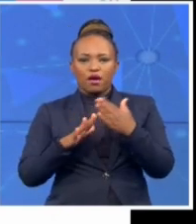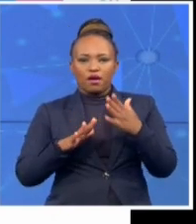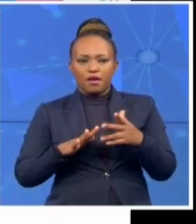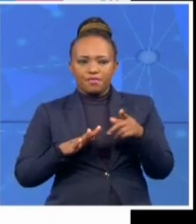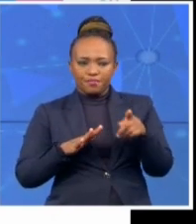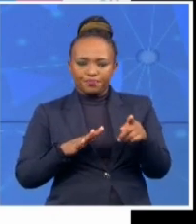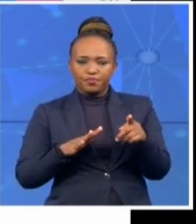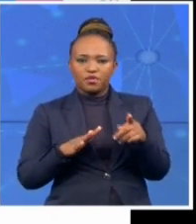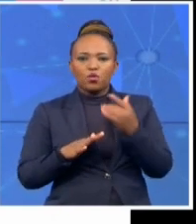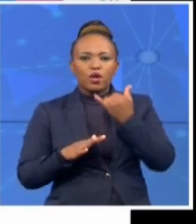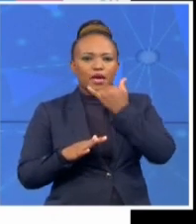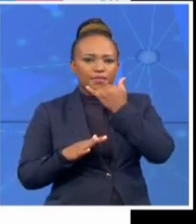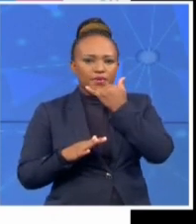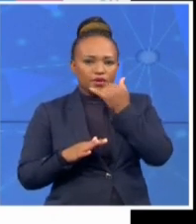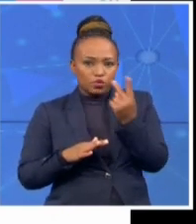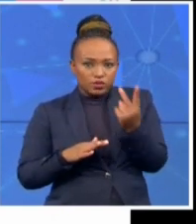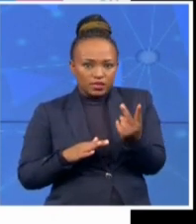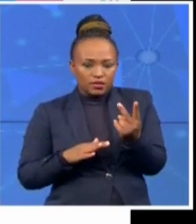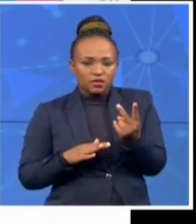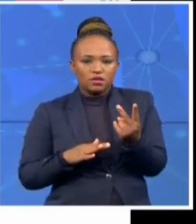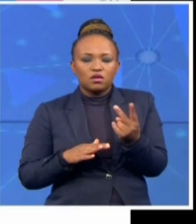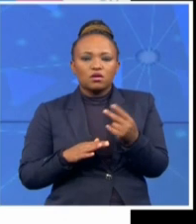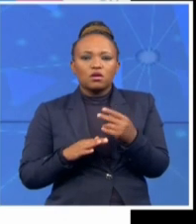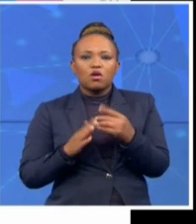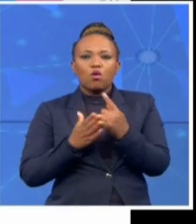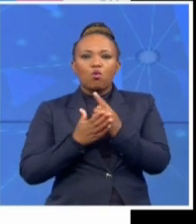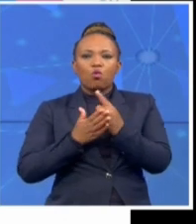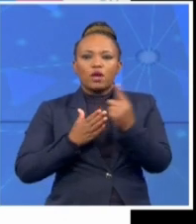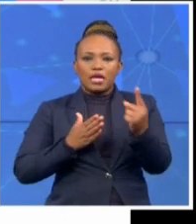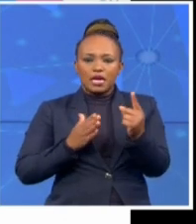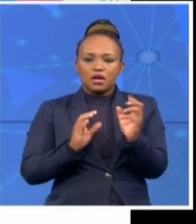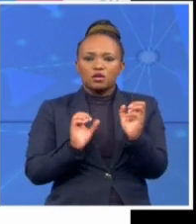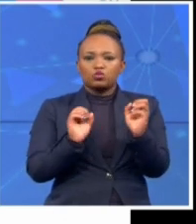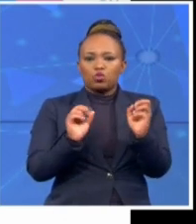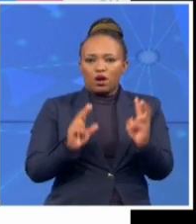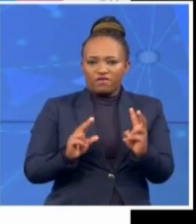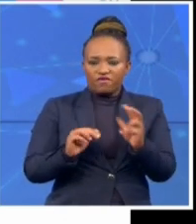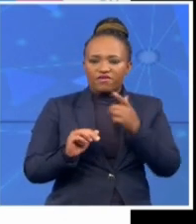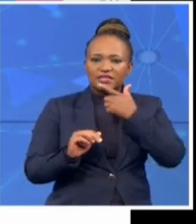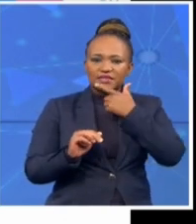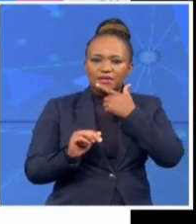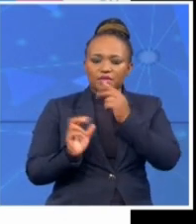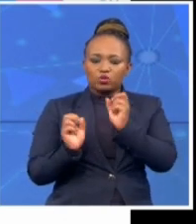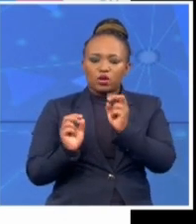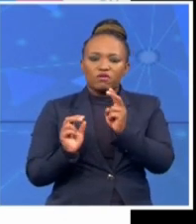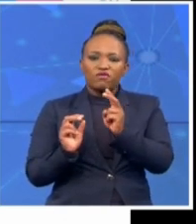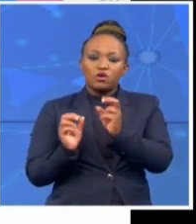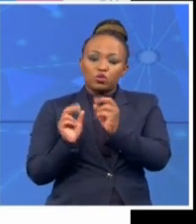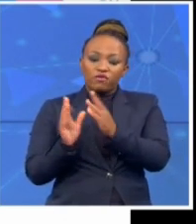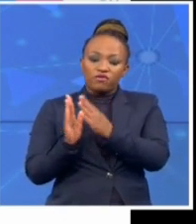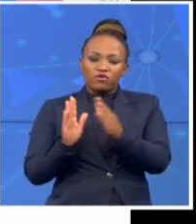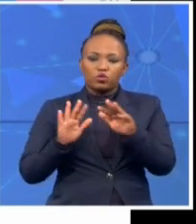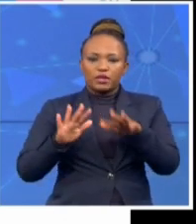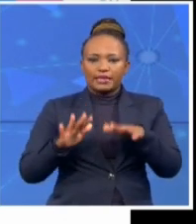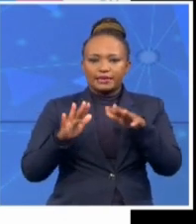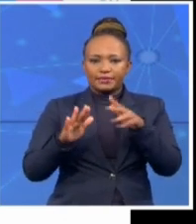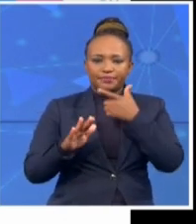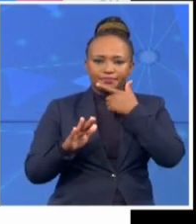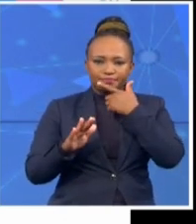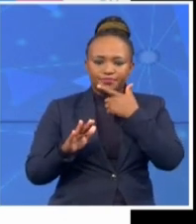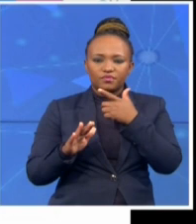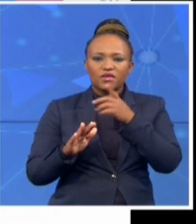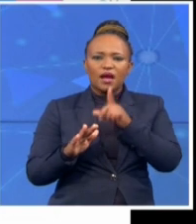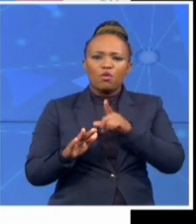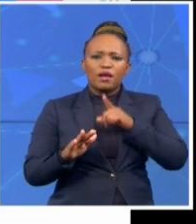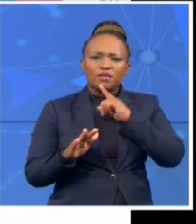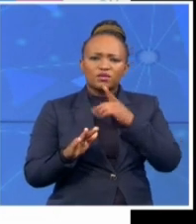in the week of the 12th of December, 12th to 19th of December, that we had more than 1,000 infections in healthcare workers.